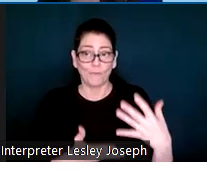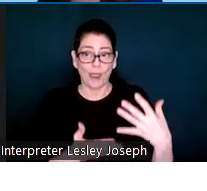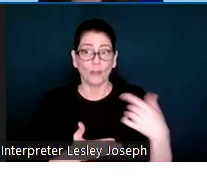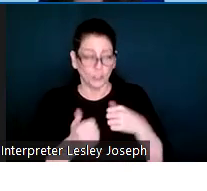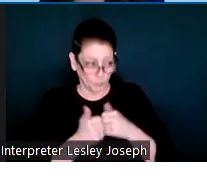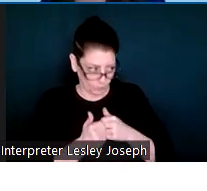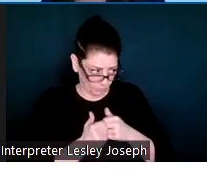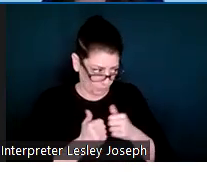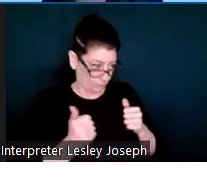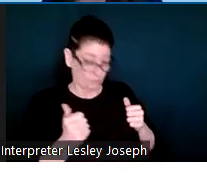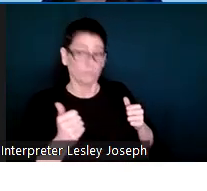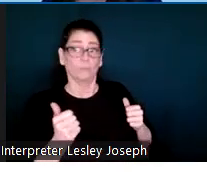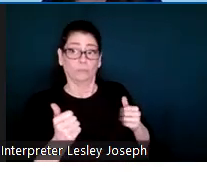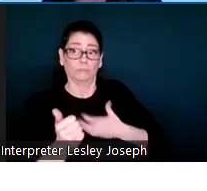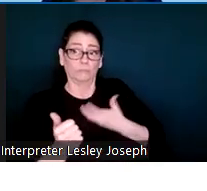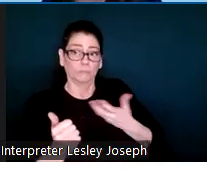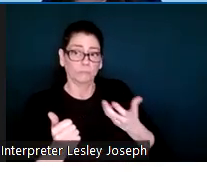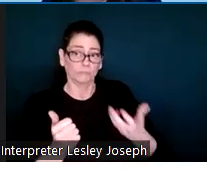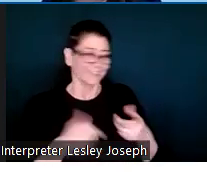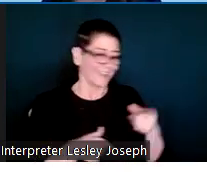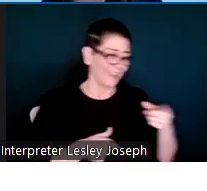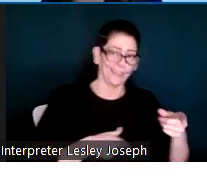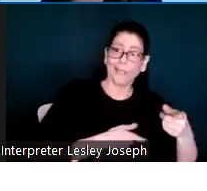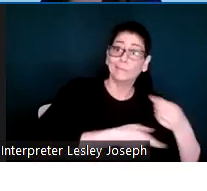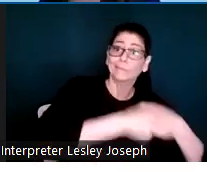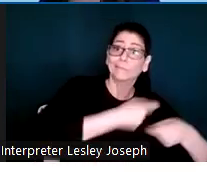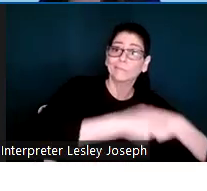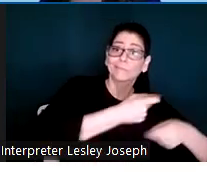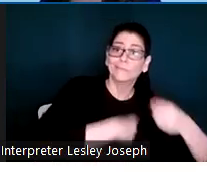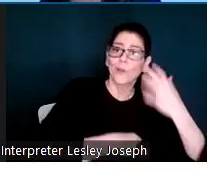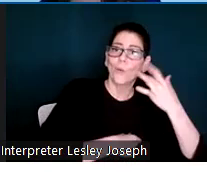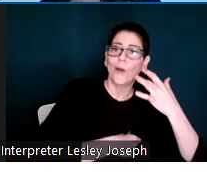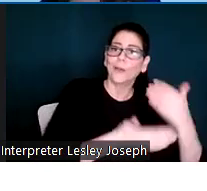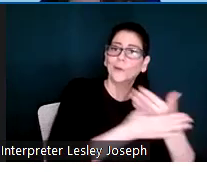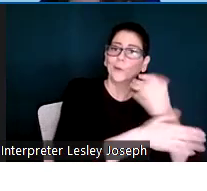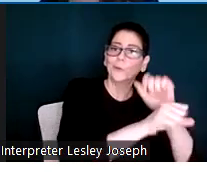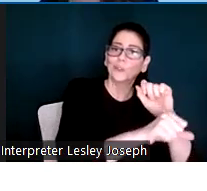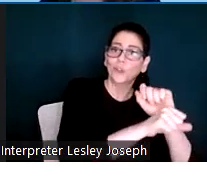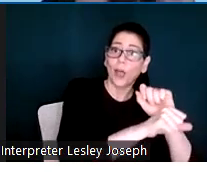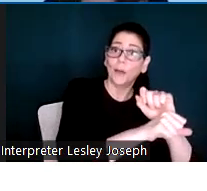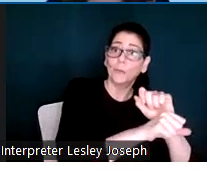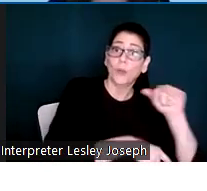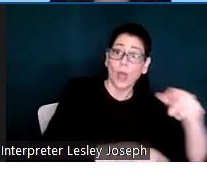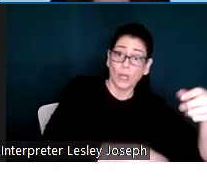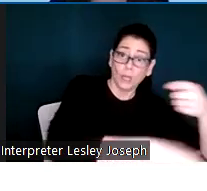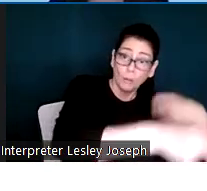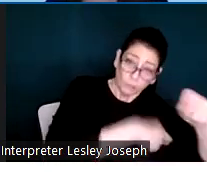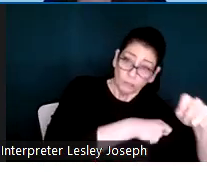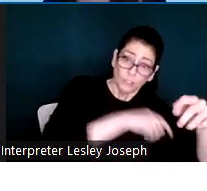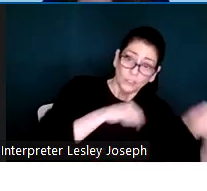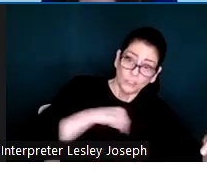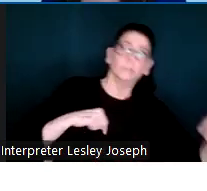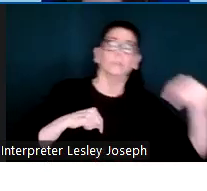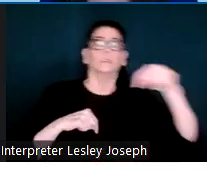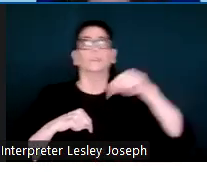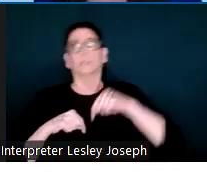changed, because as caseworkers do, they move on to new jobs, it would cause her to almost start all the way back from the beginning of having